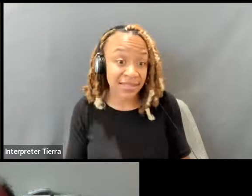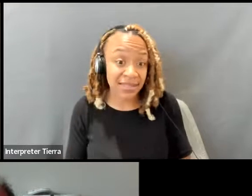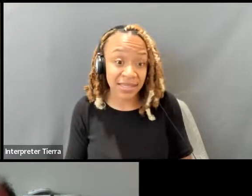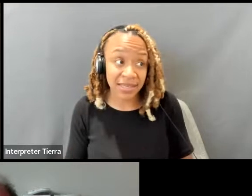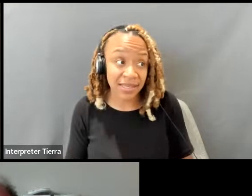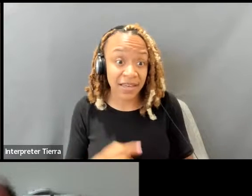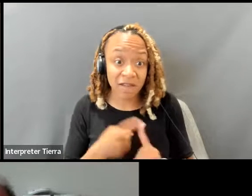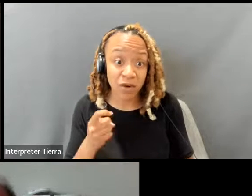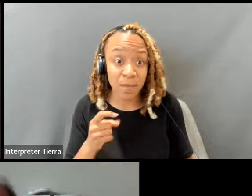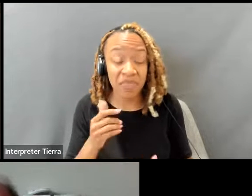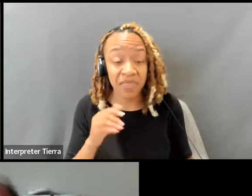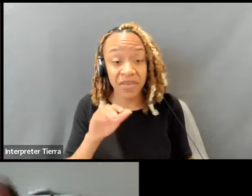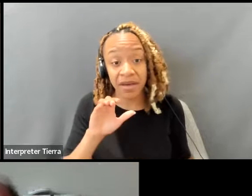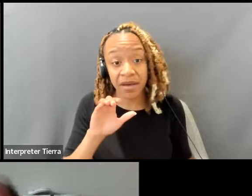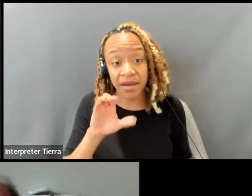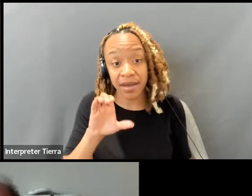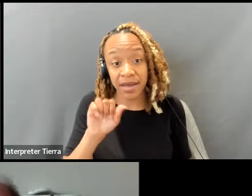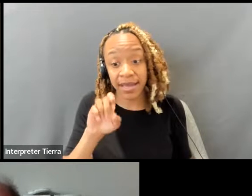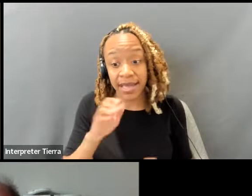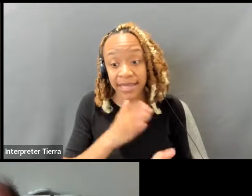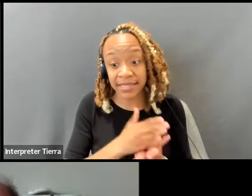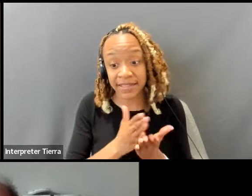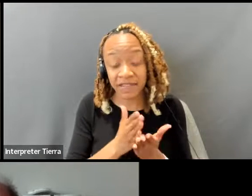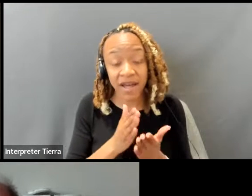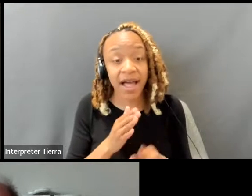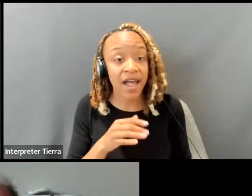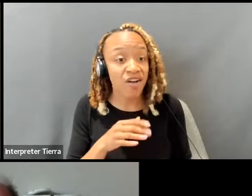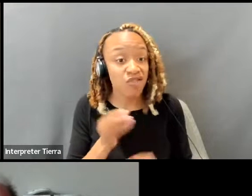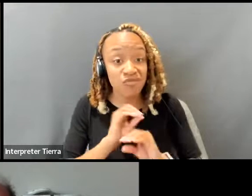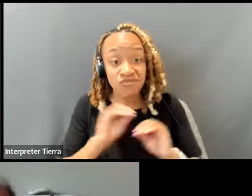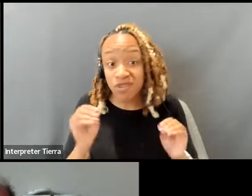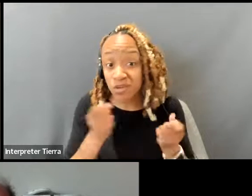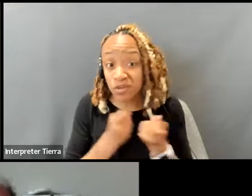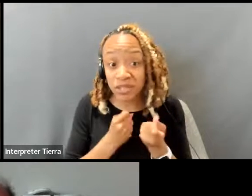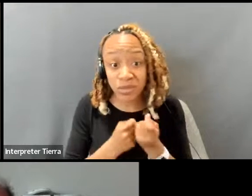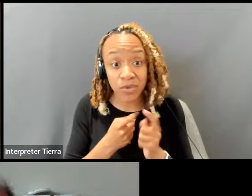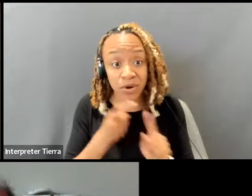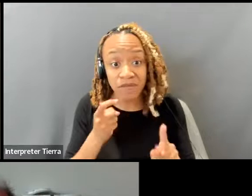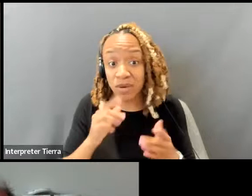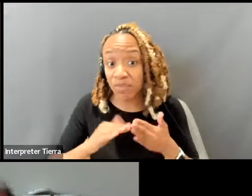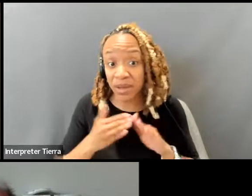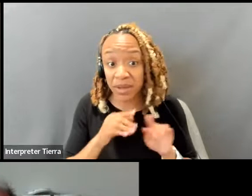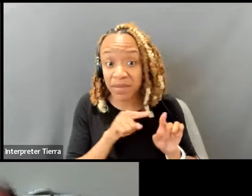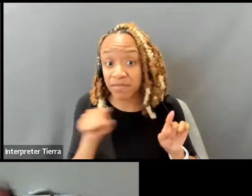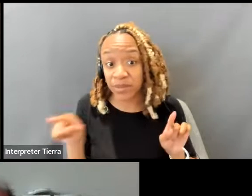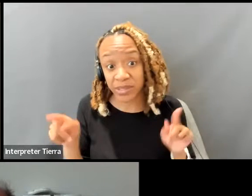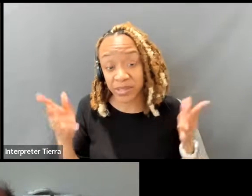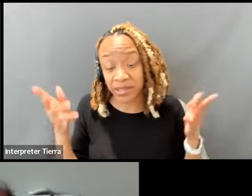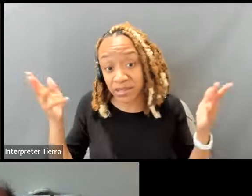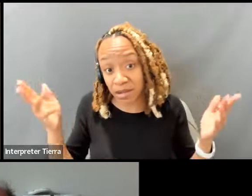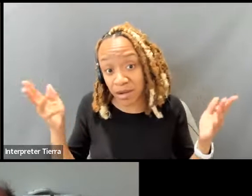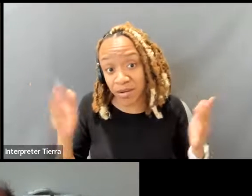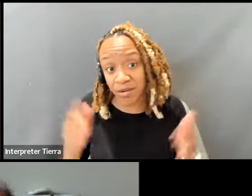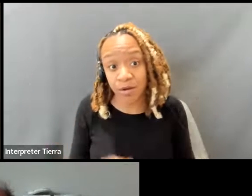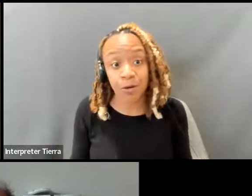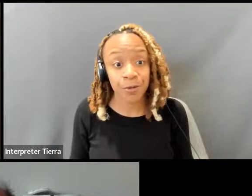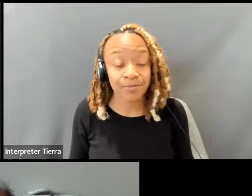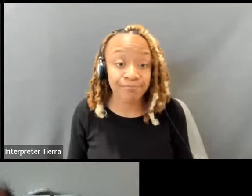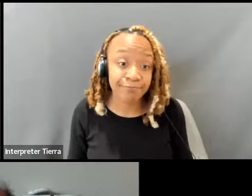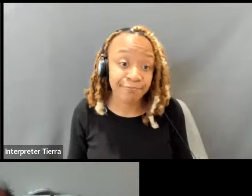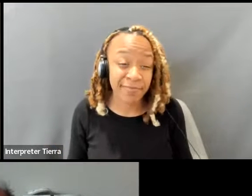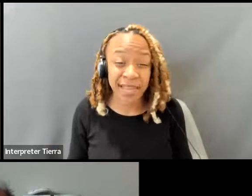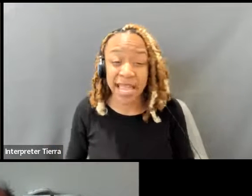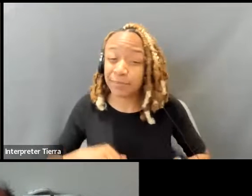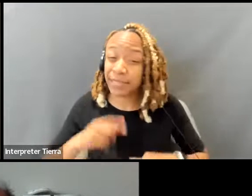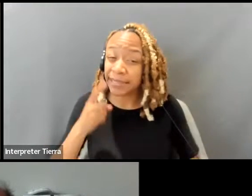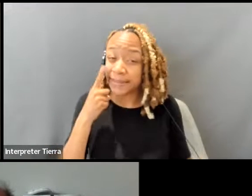at, you know, support from the community. Yeah, absolutely. So I just have big doubts